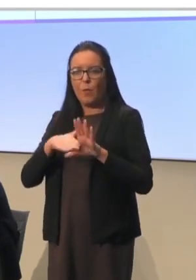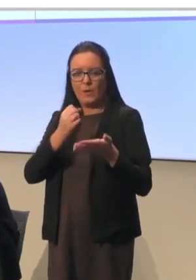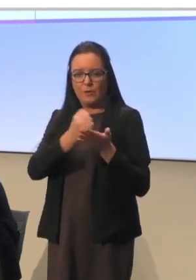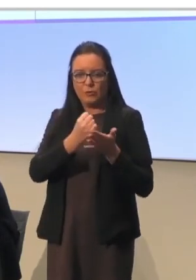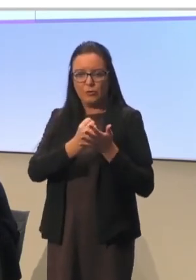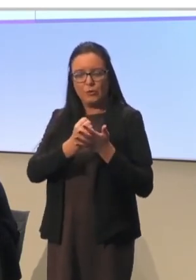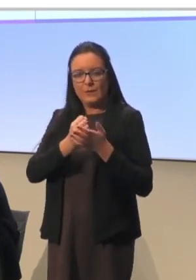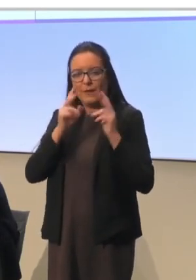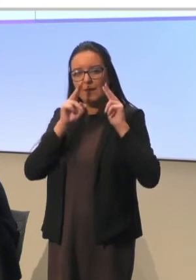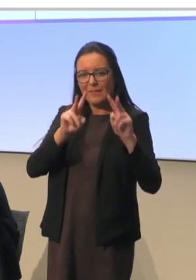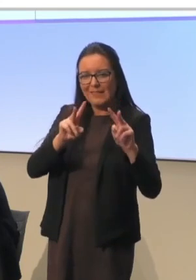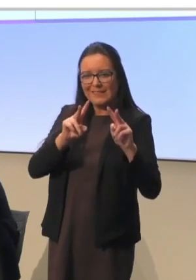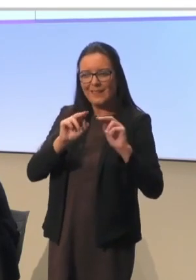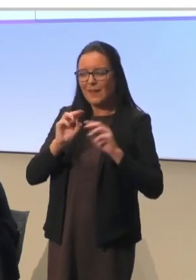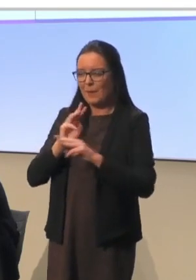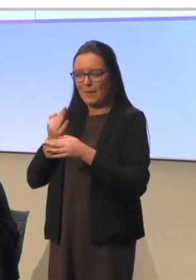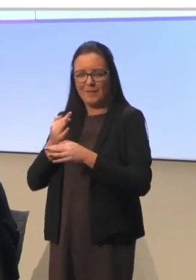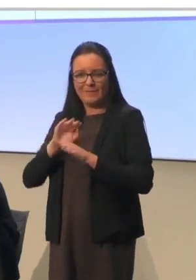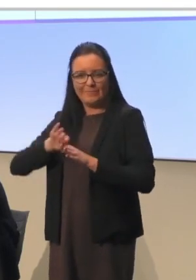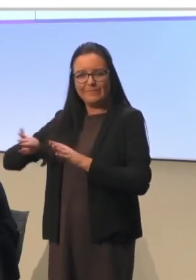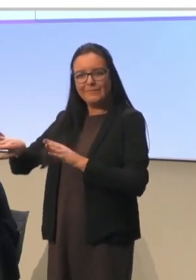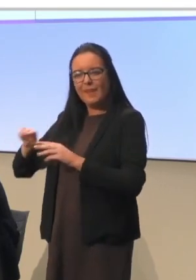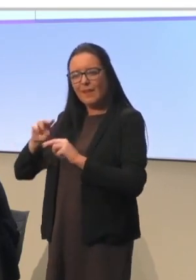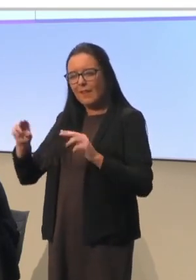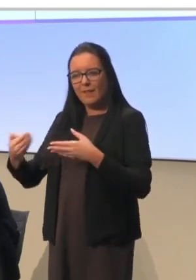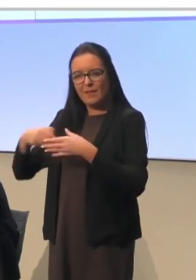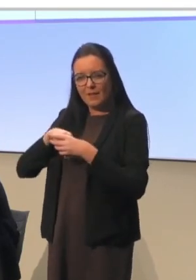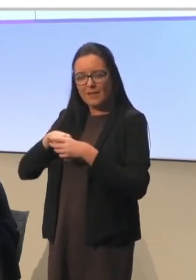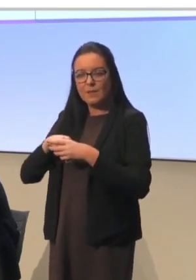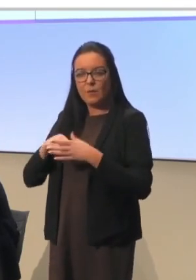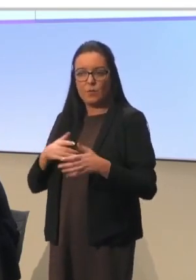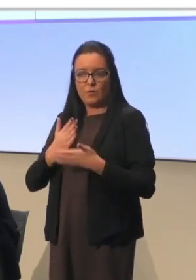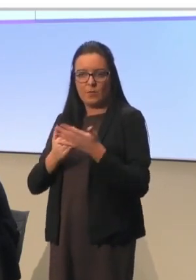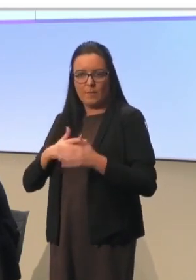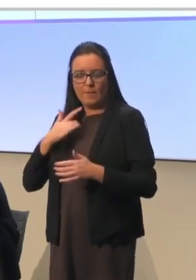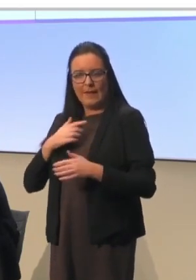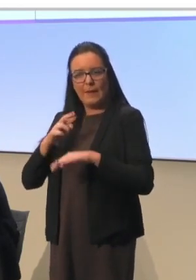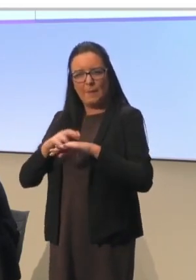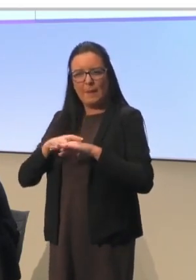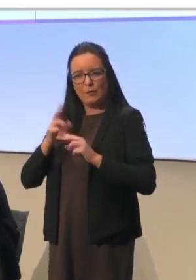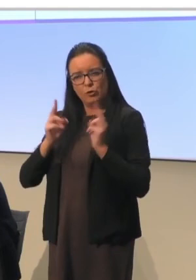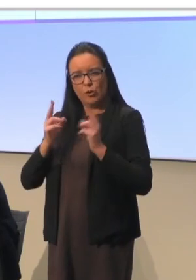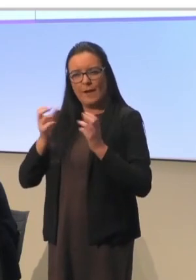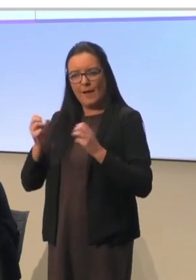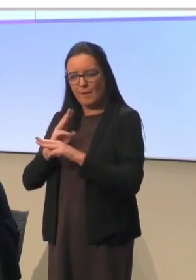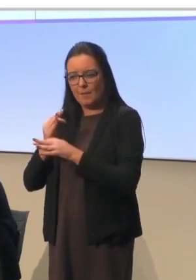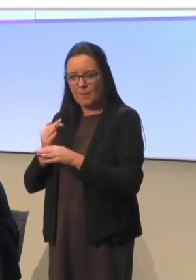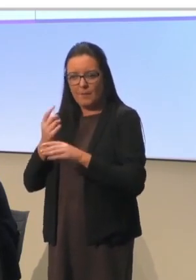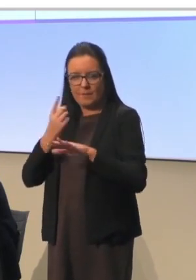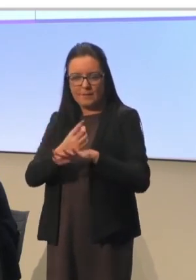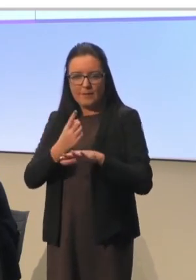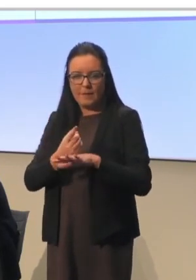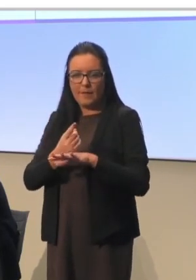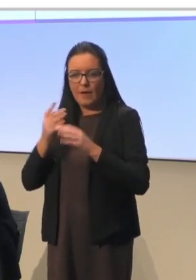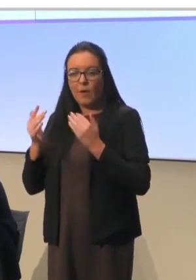weren't usually involved. And some felt that would have been a far more better situation, either they at the same time or on a different occasion, that they would have